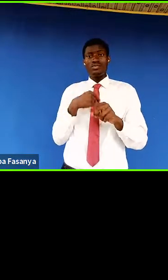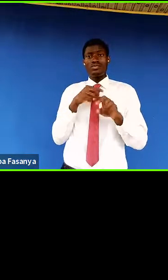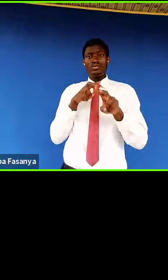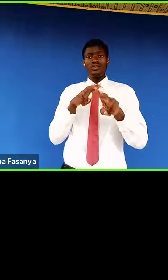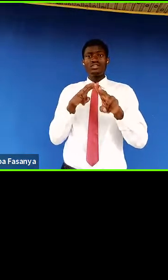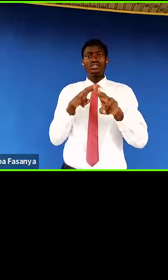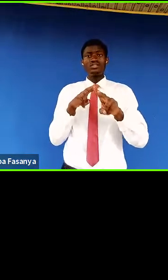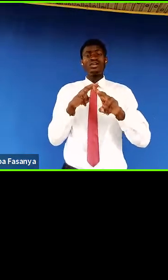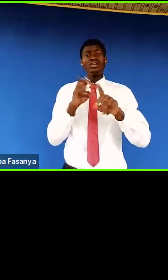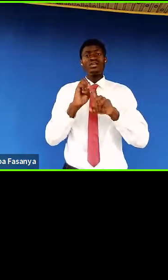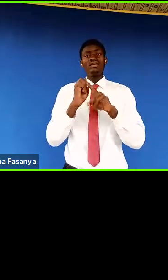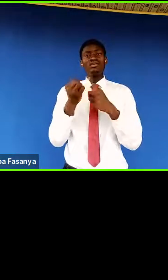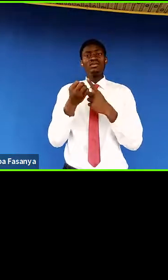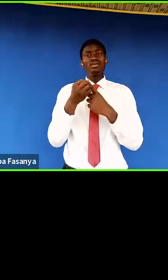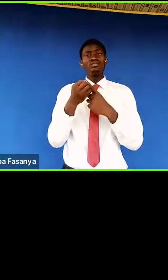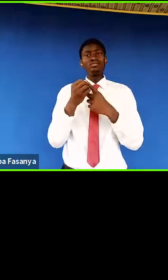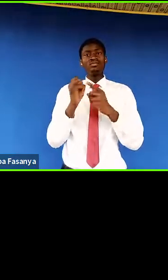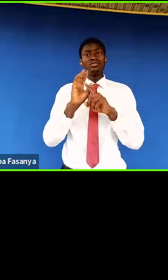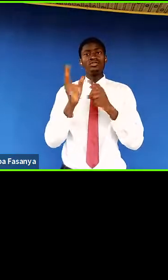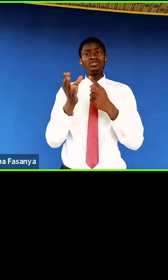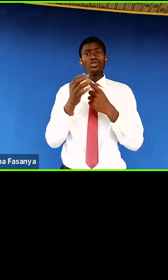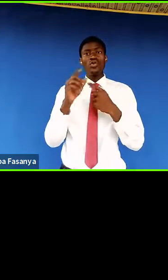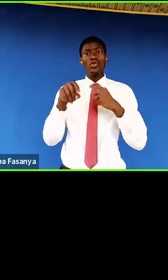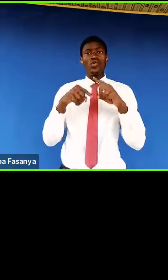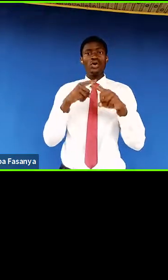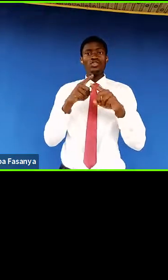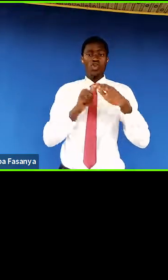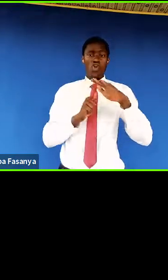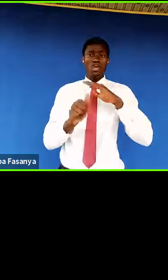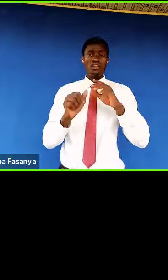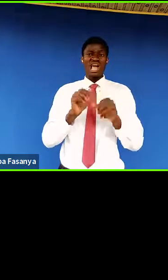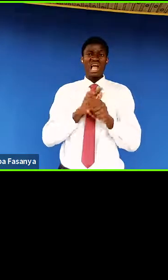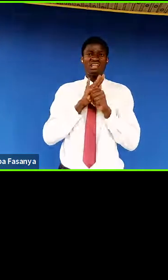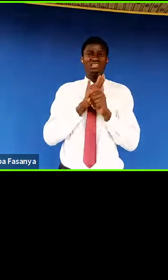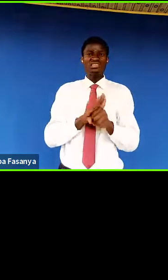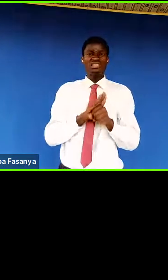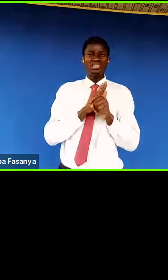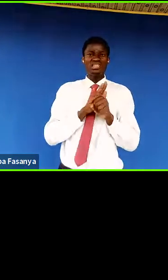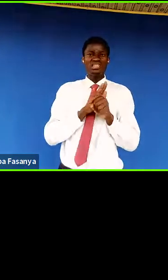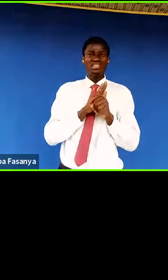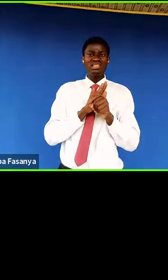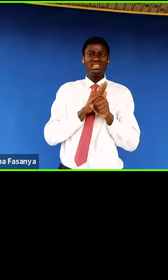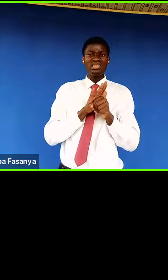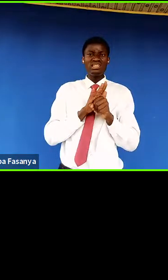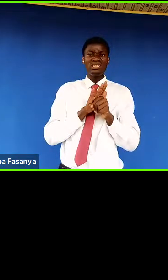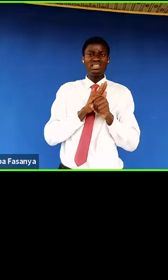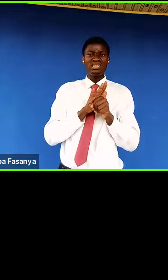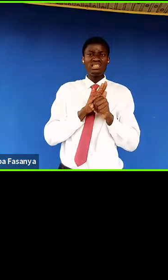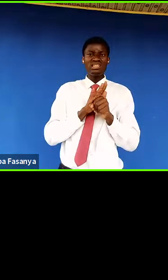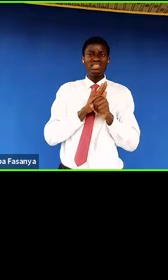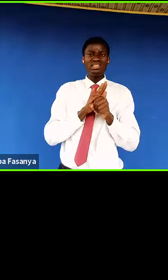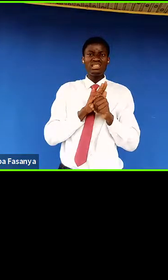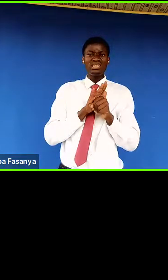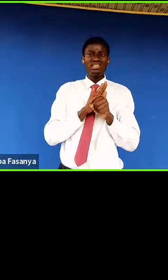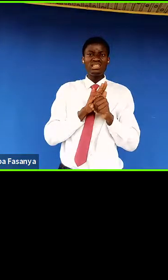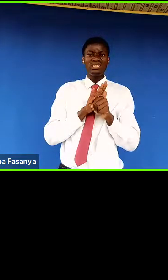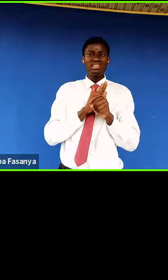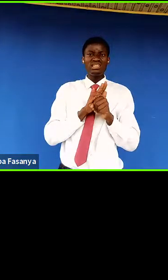much under stress and you have so much pressure, conception can be very stressful. But when the